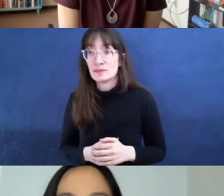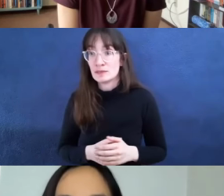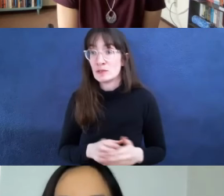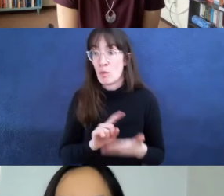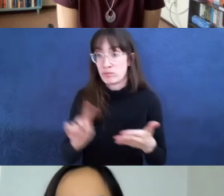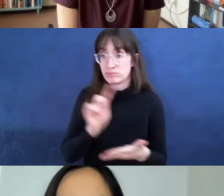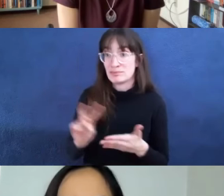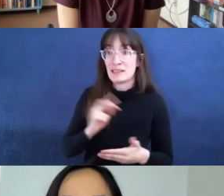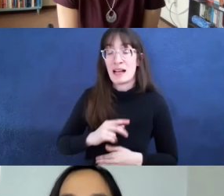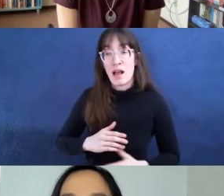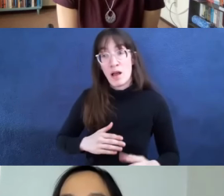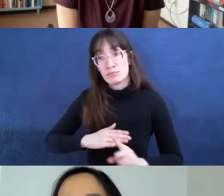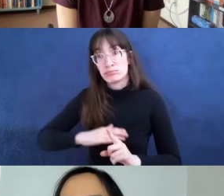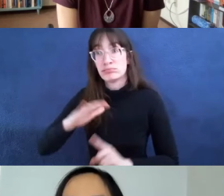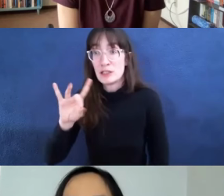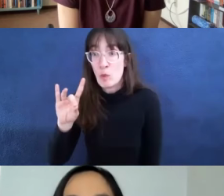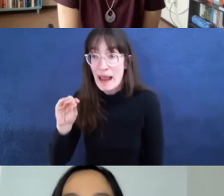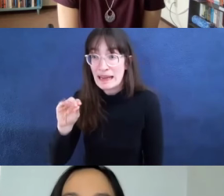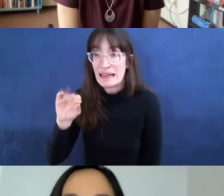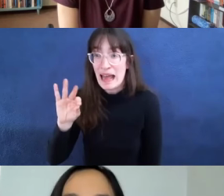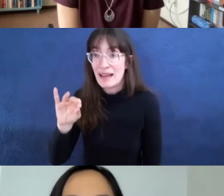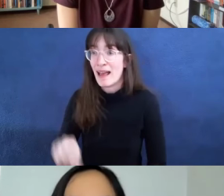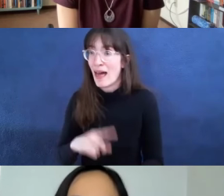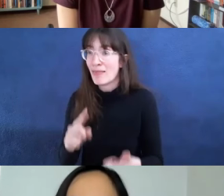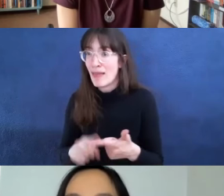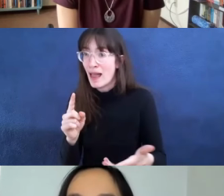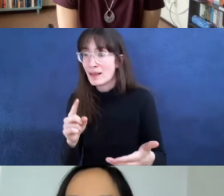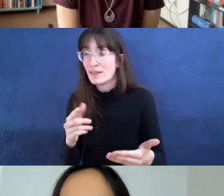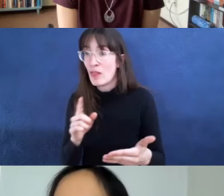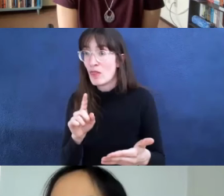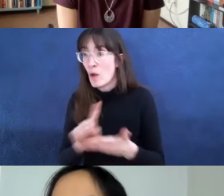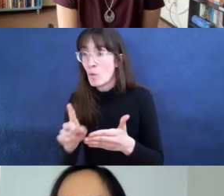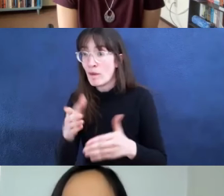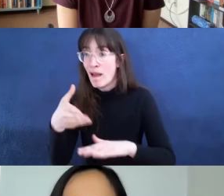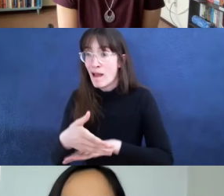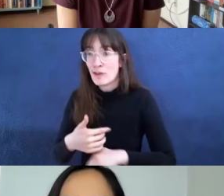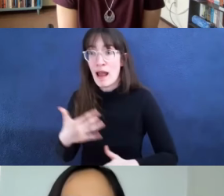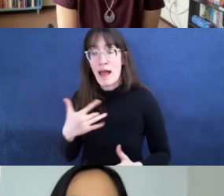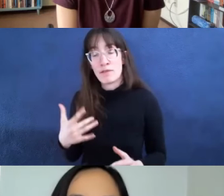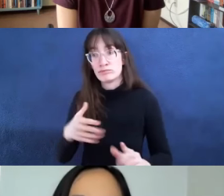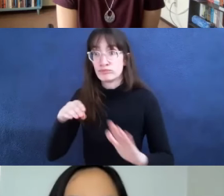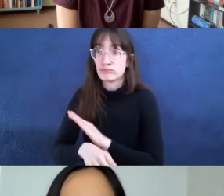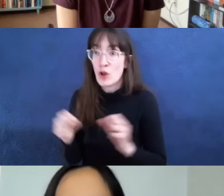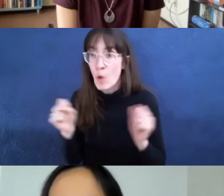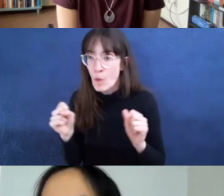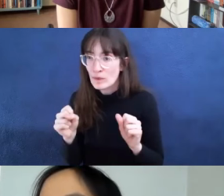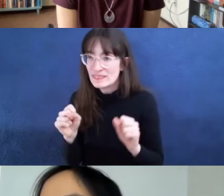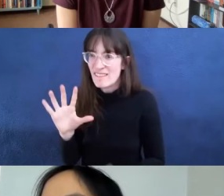record breaking for here. And then the weekend after, we had like this cold spell, and it was in the